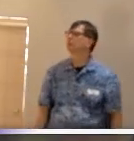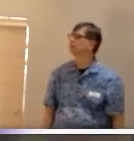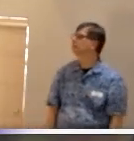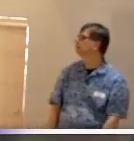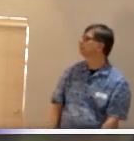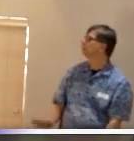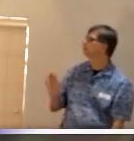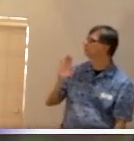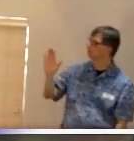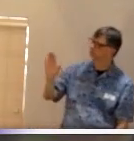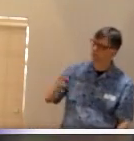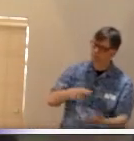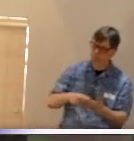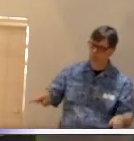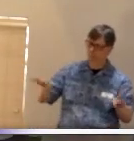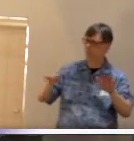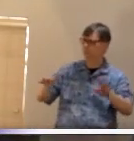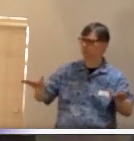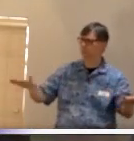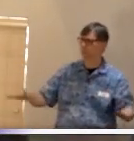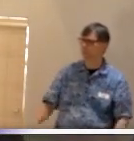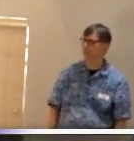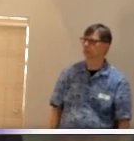that drew an experience